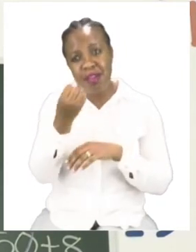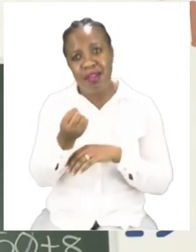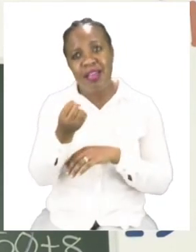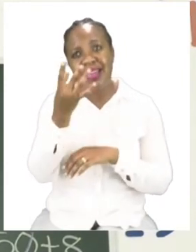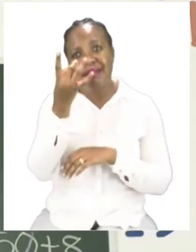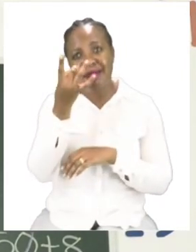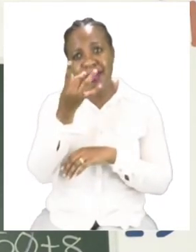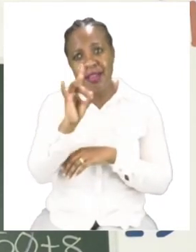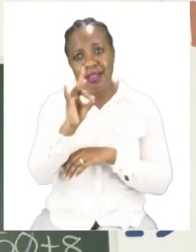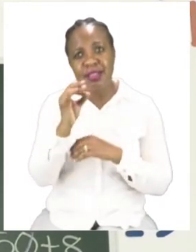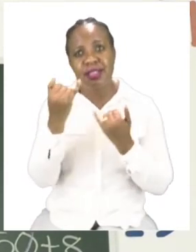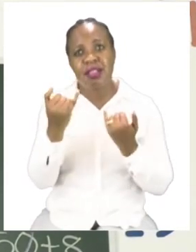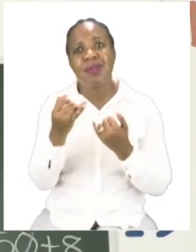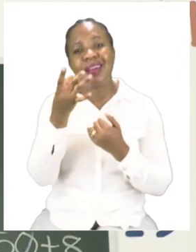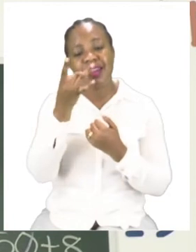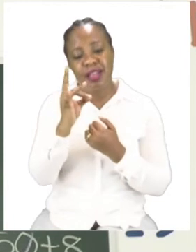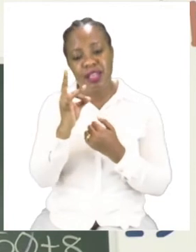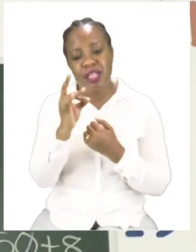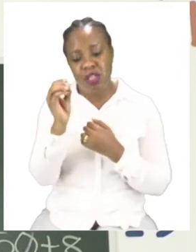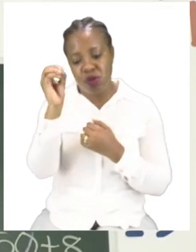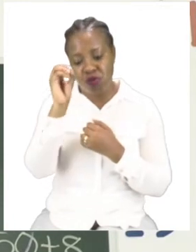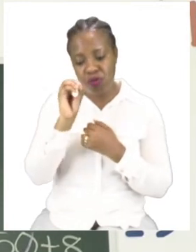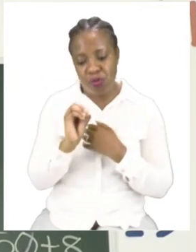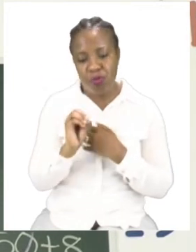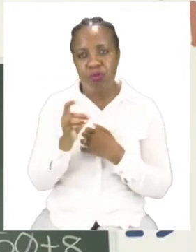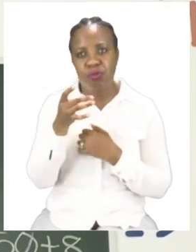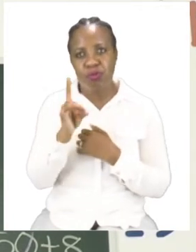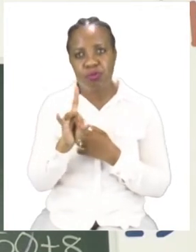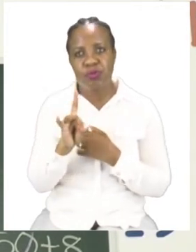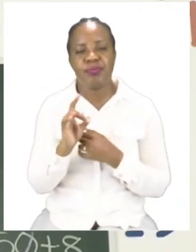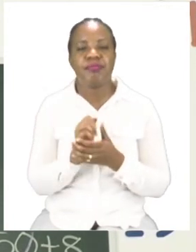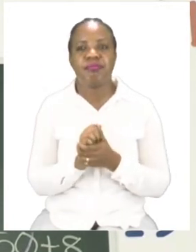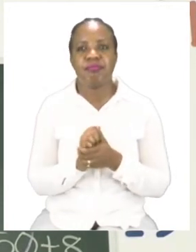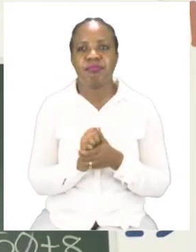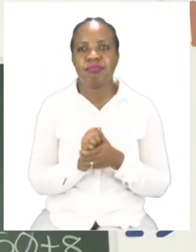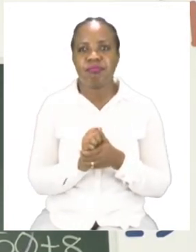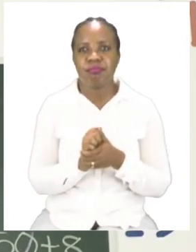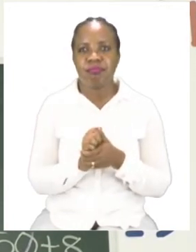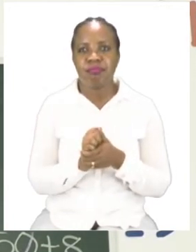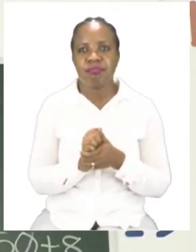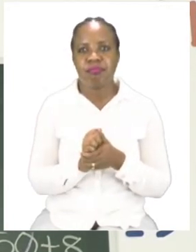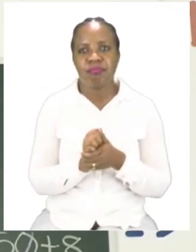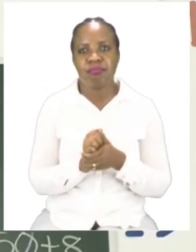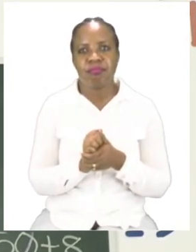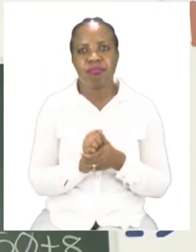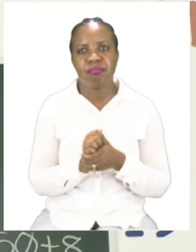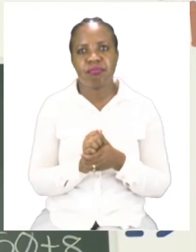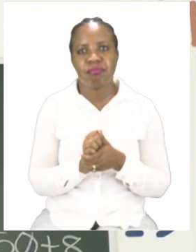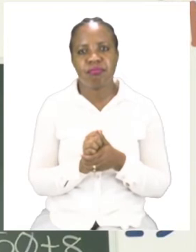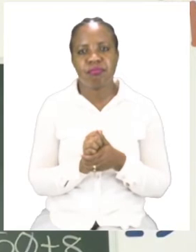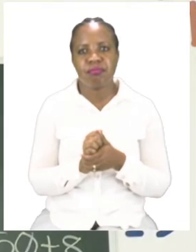is take our number 8, since there are no zeros to cancel, and we put it next to